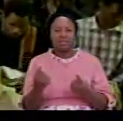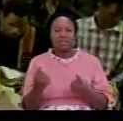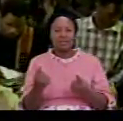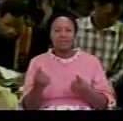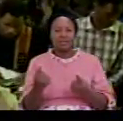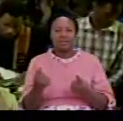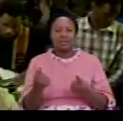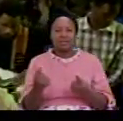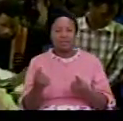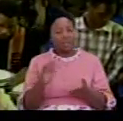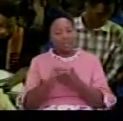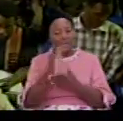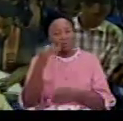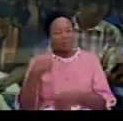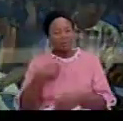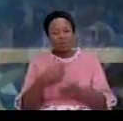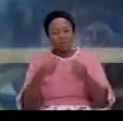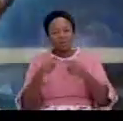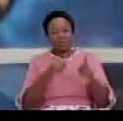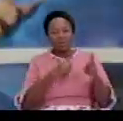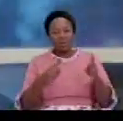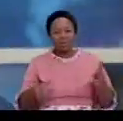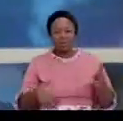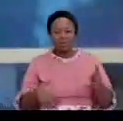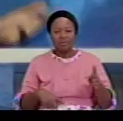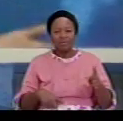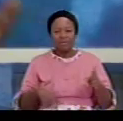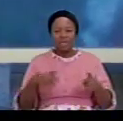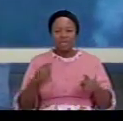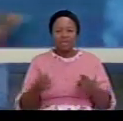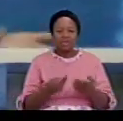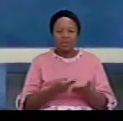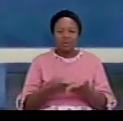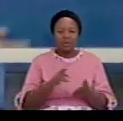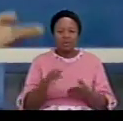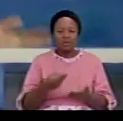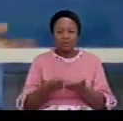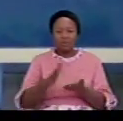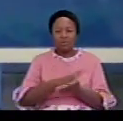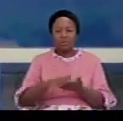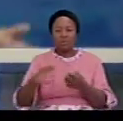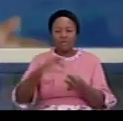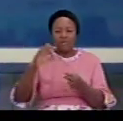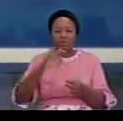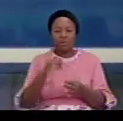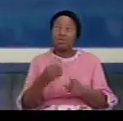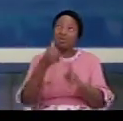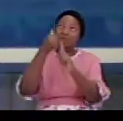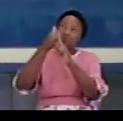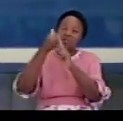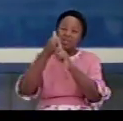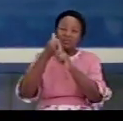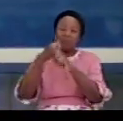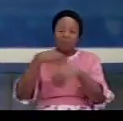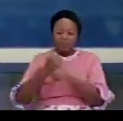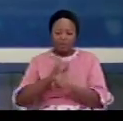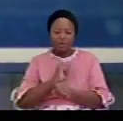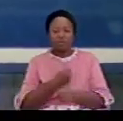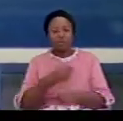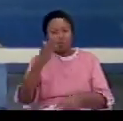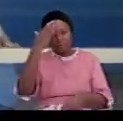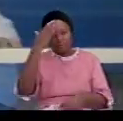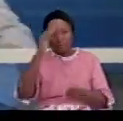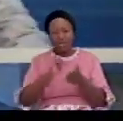So we come to the Lord. The Holy Spirit Himself it makes us realize you